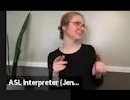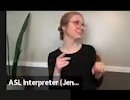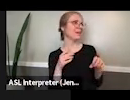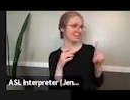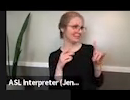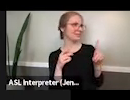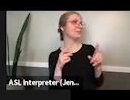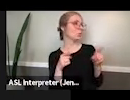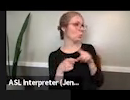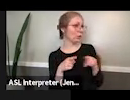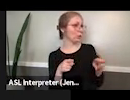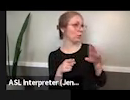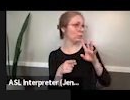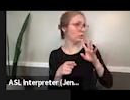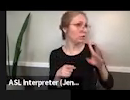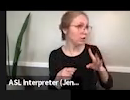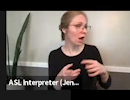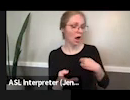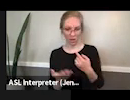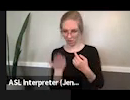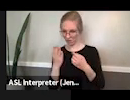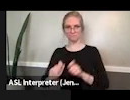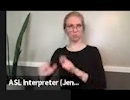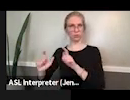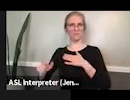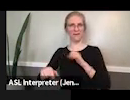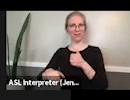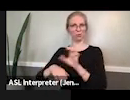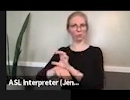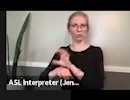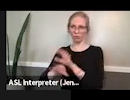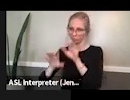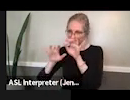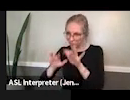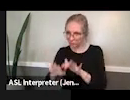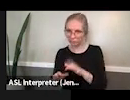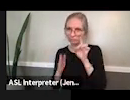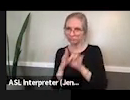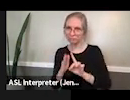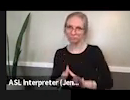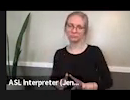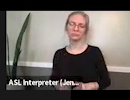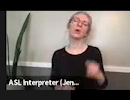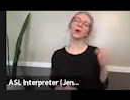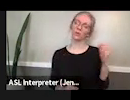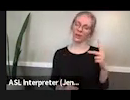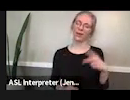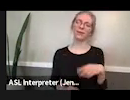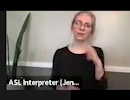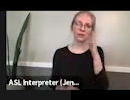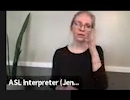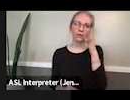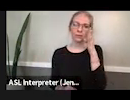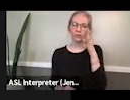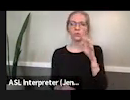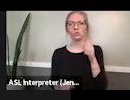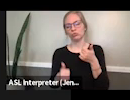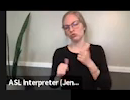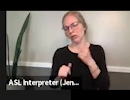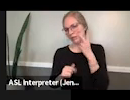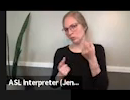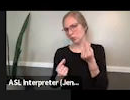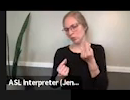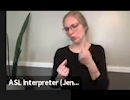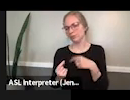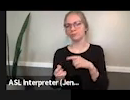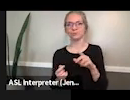As soon as you said it, I Okay. pulled it up on my other computer. okay. So we'll try to see what we can do.